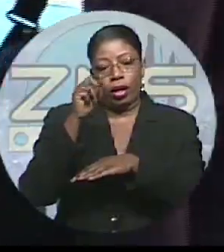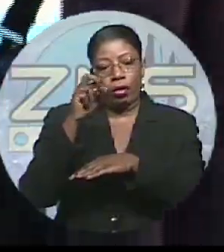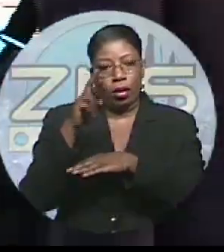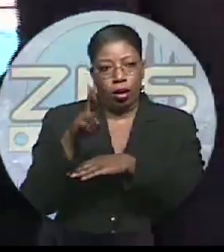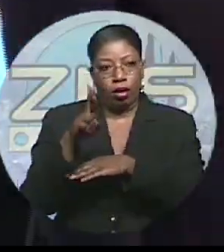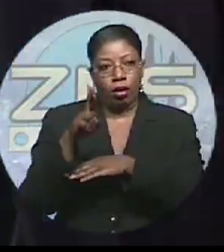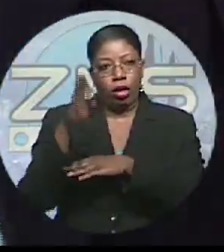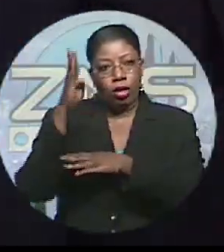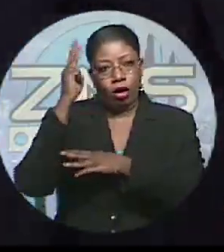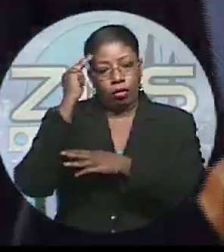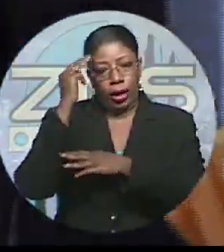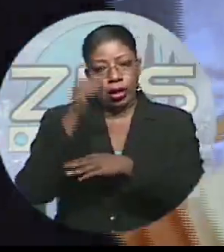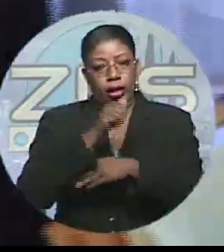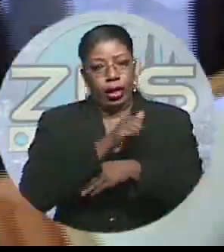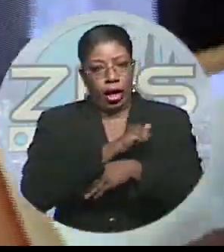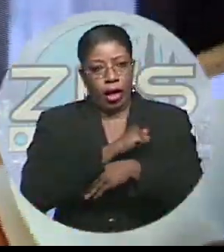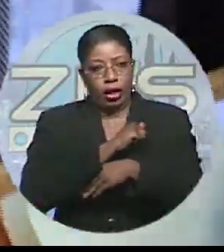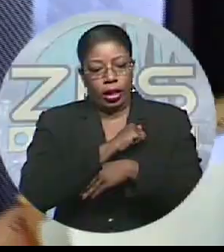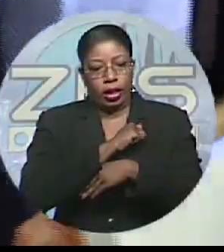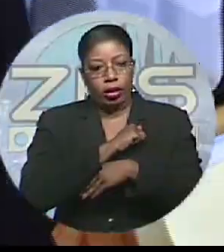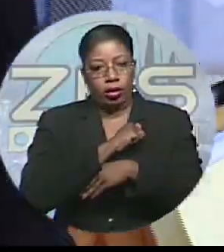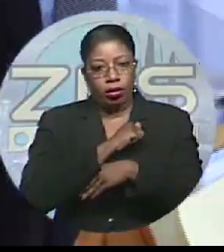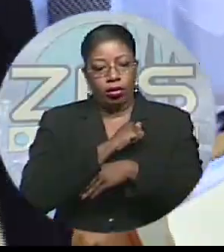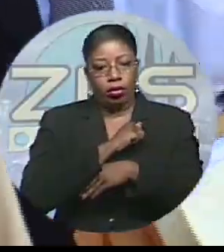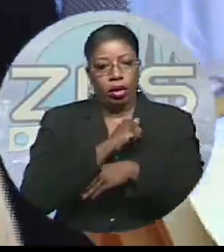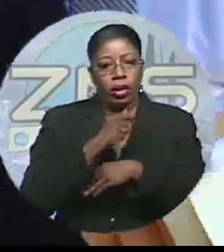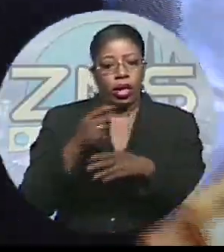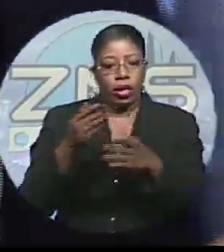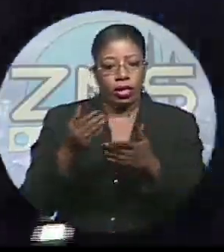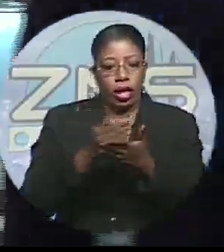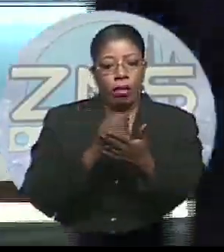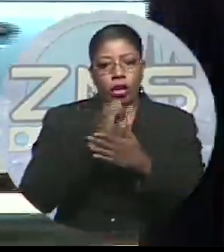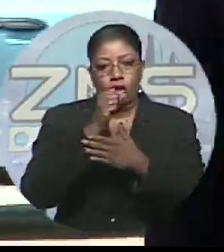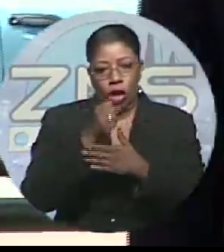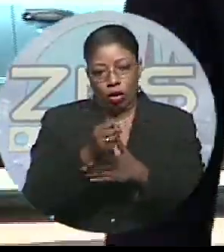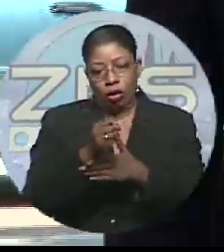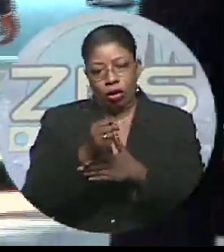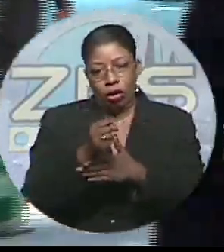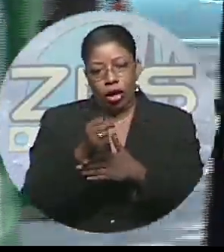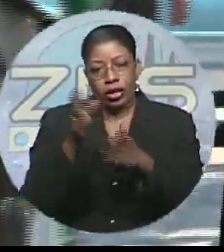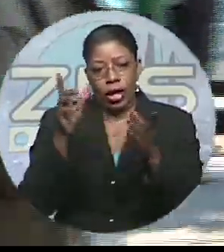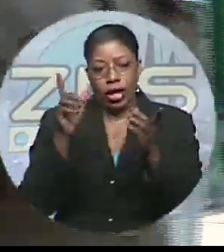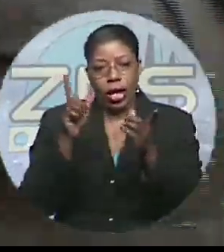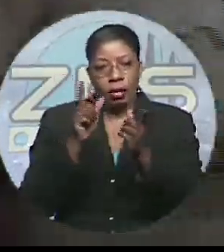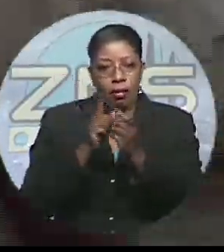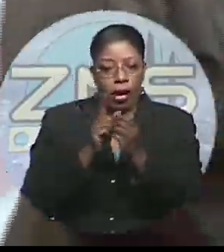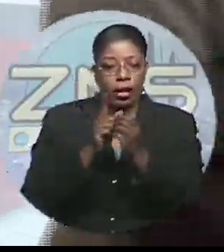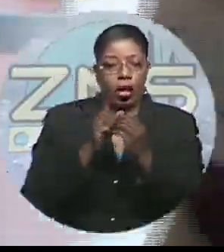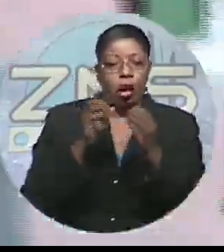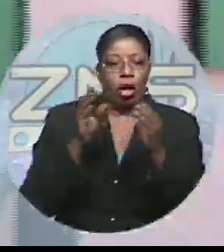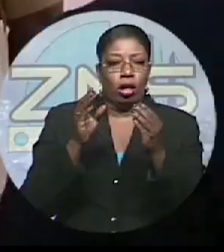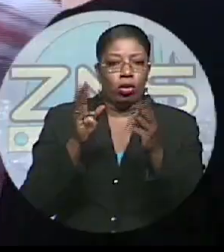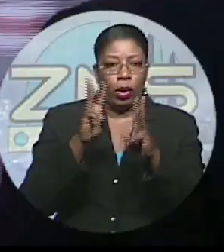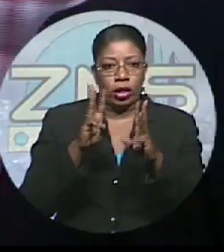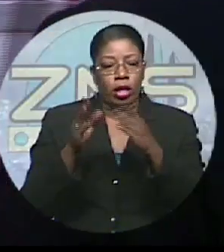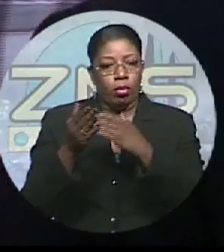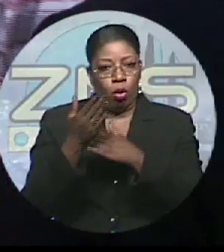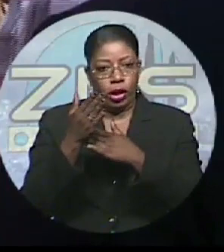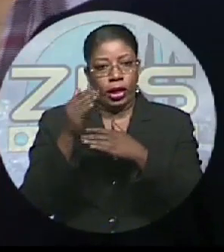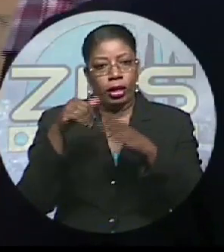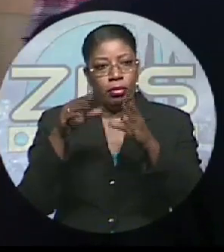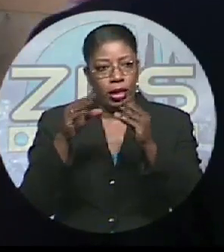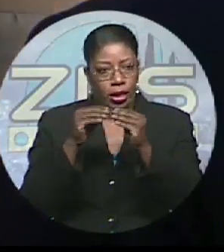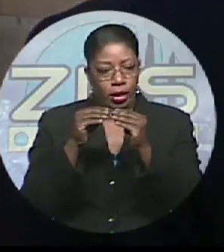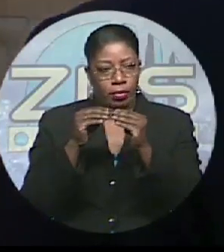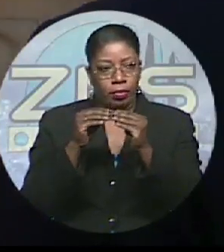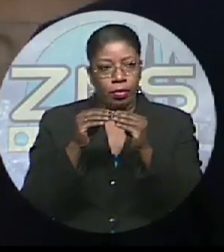says he and Prime Minister Christie gave certain assurances to the agencies as they met Wednesday morning for introductory meetings. We were able to